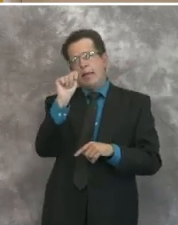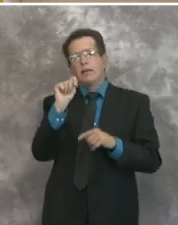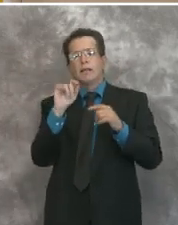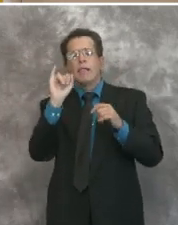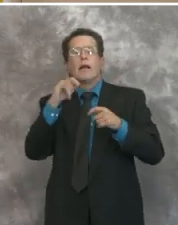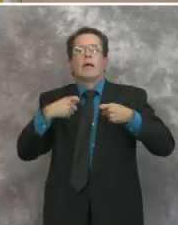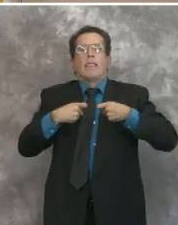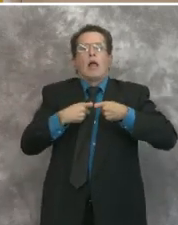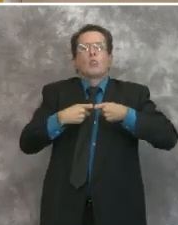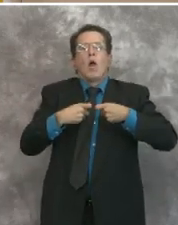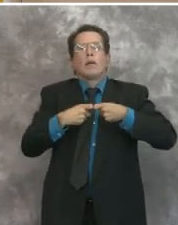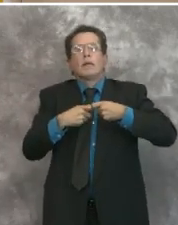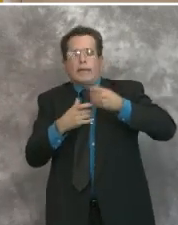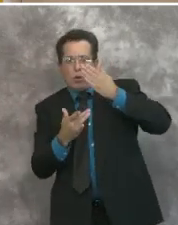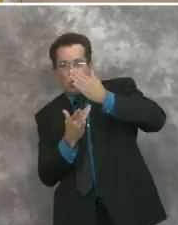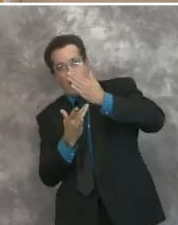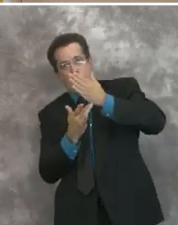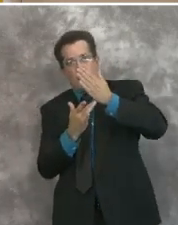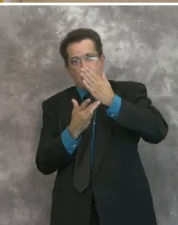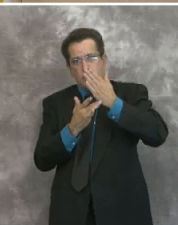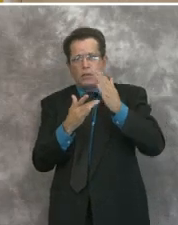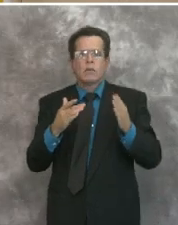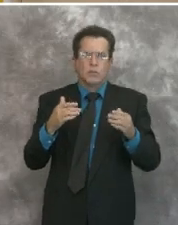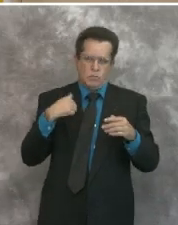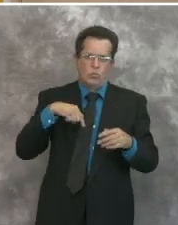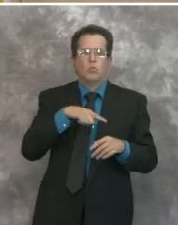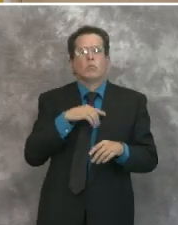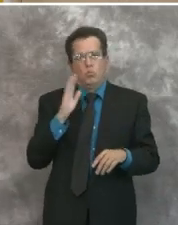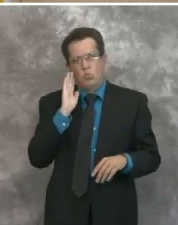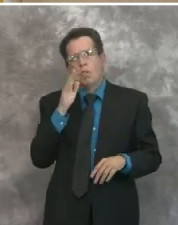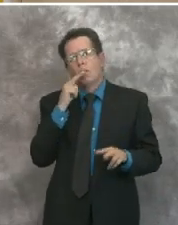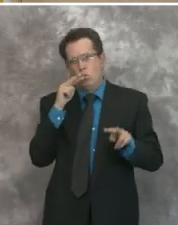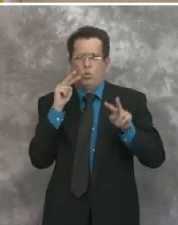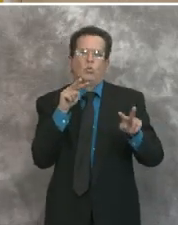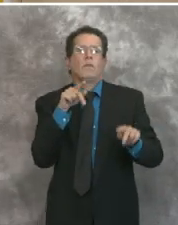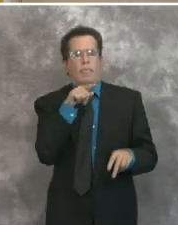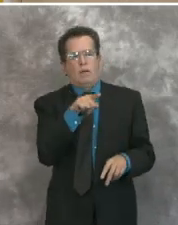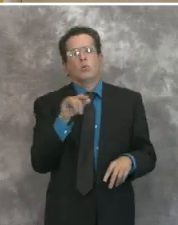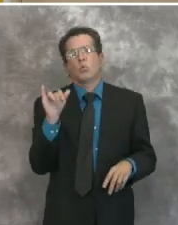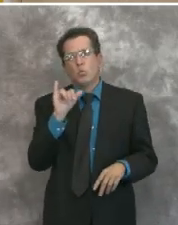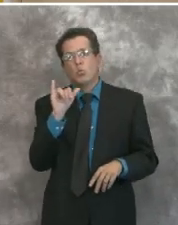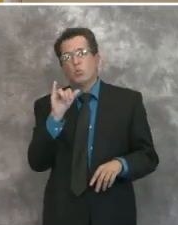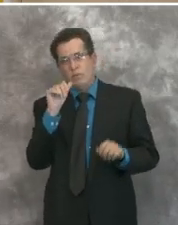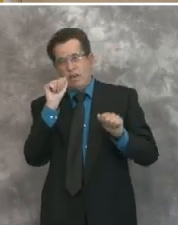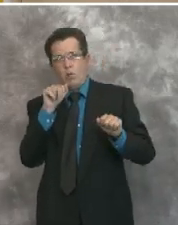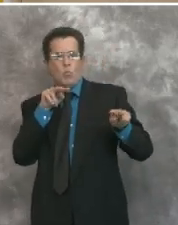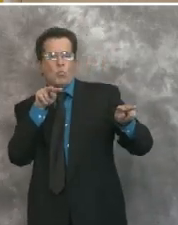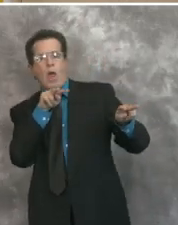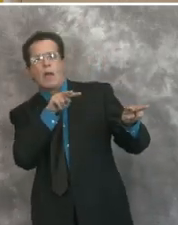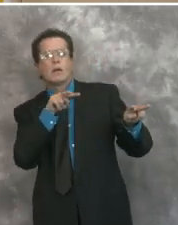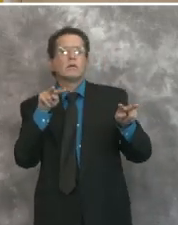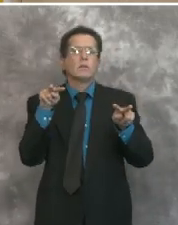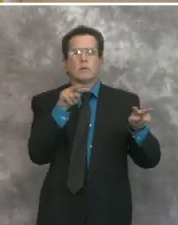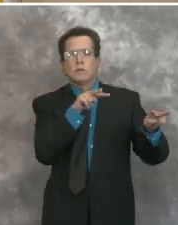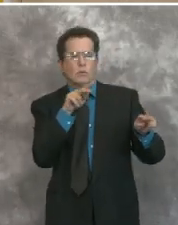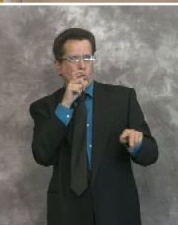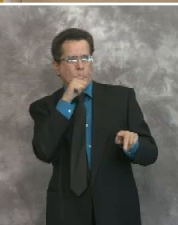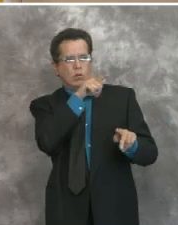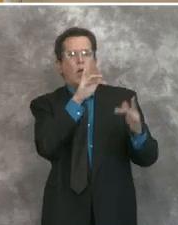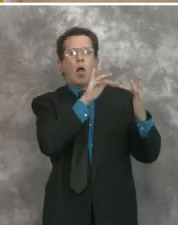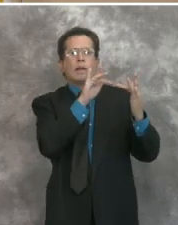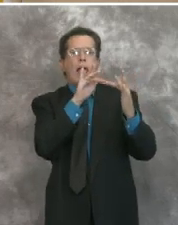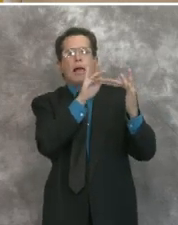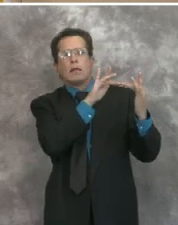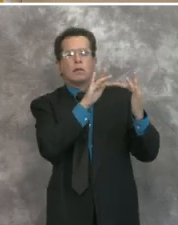electronic modalities, we also will be looking at that as a way to track our